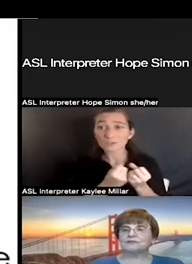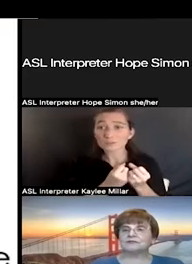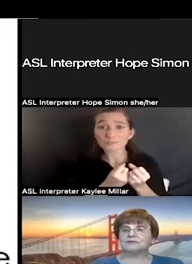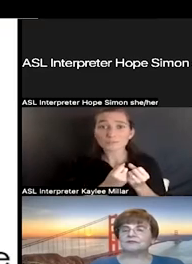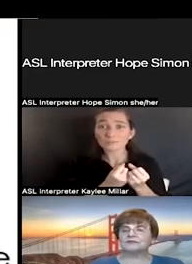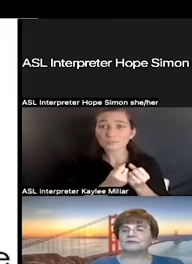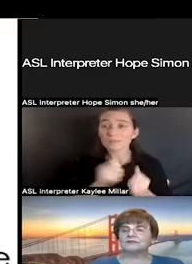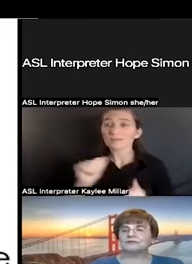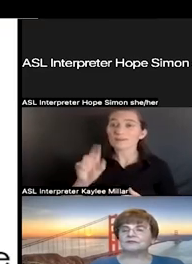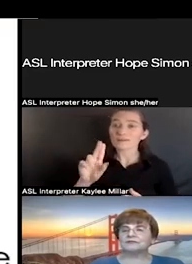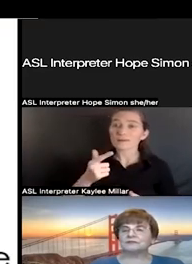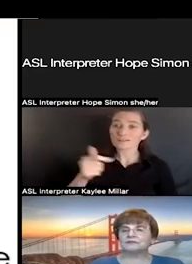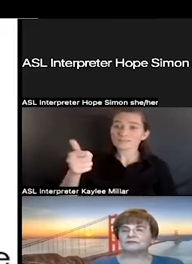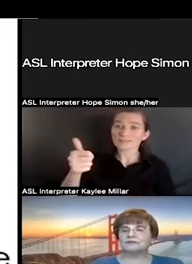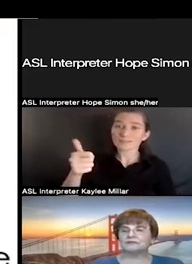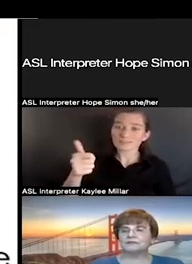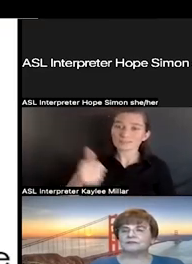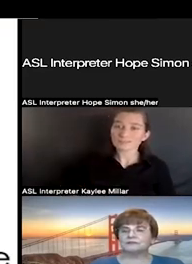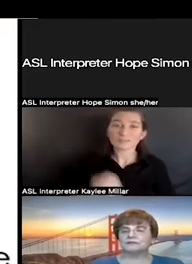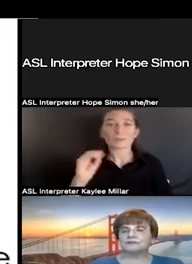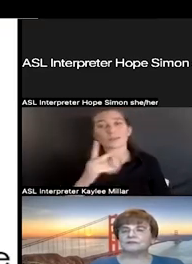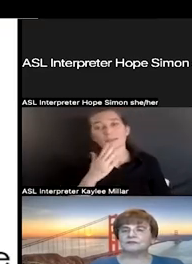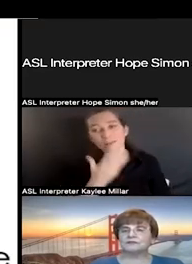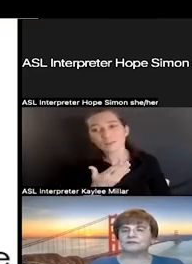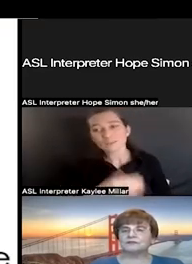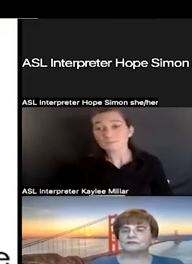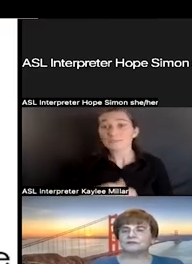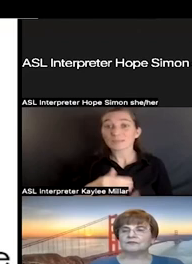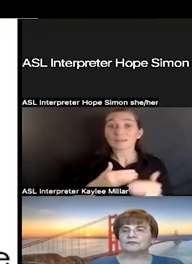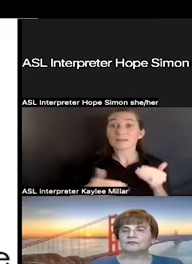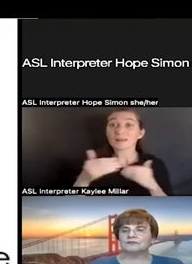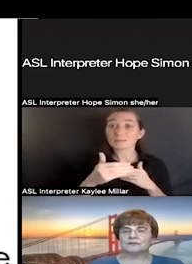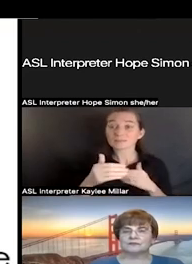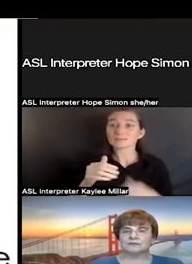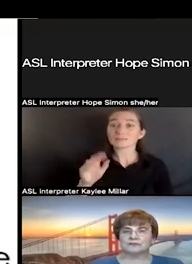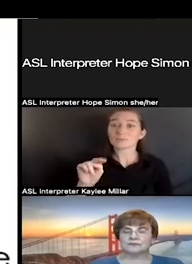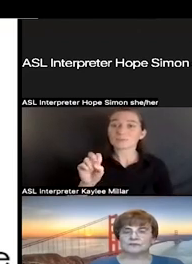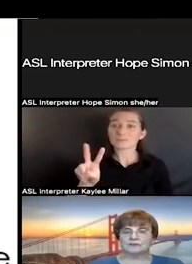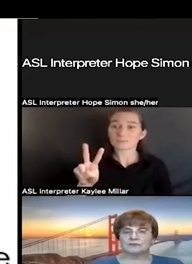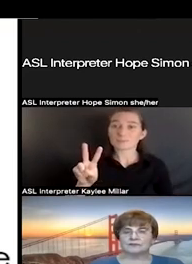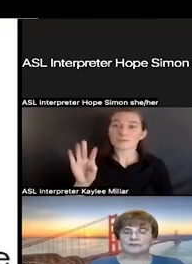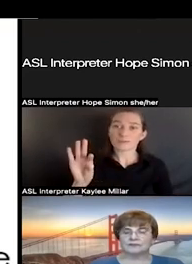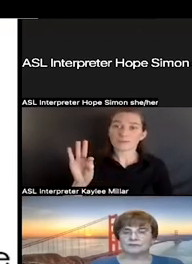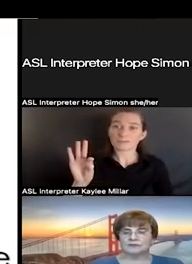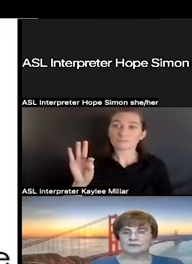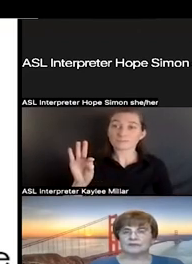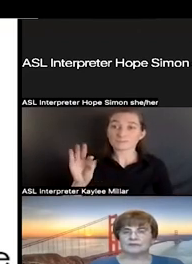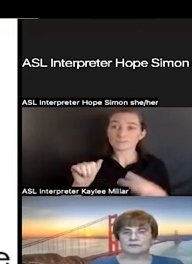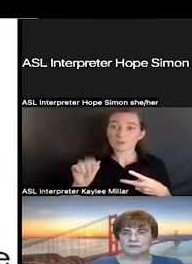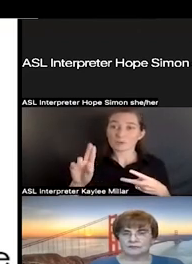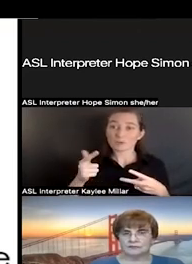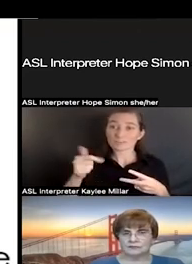on August the 10th. Okay, thank you. And the one after that will be November the 9th. Okay, August the 10th and November mm-hmm. the